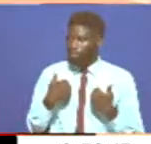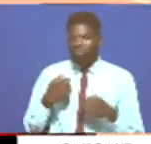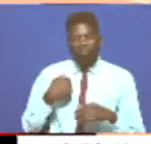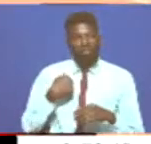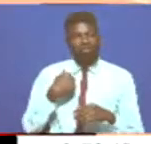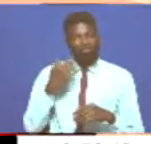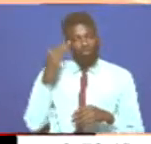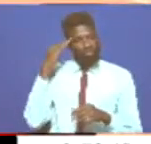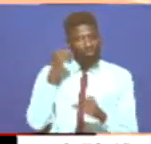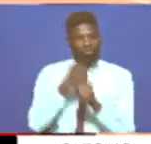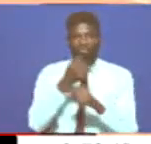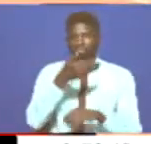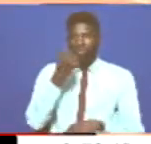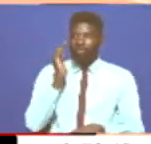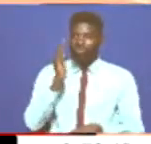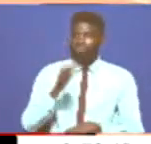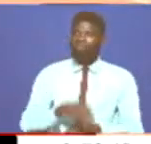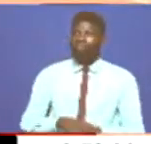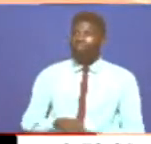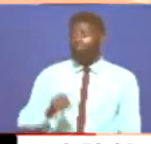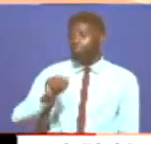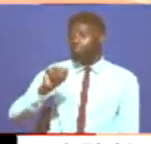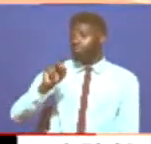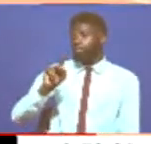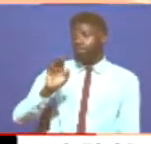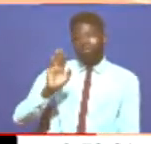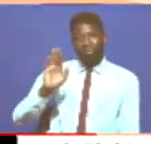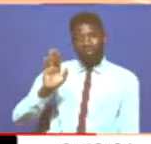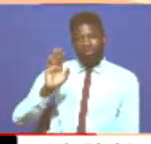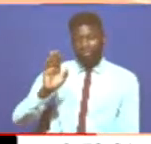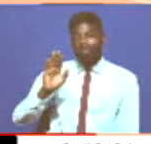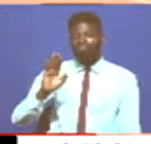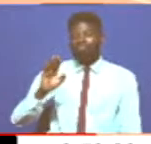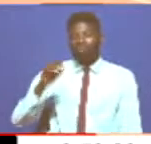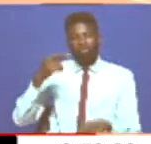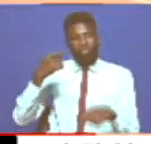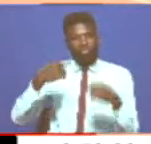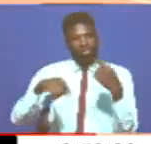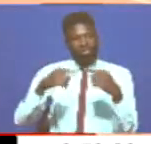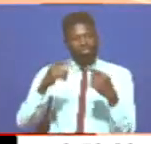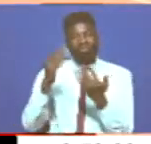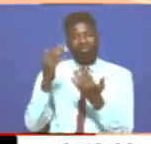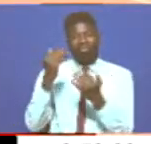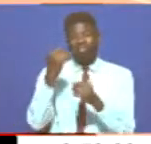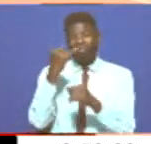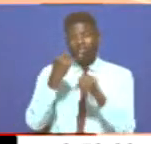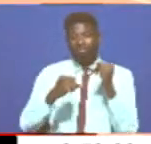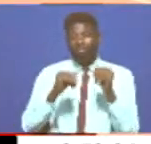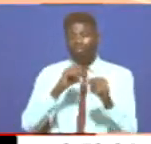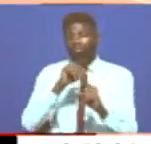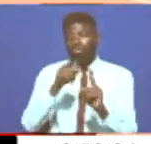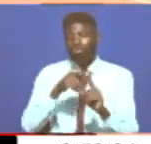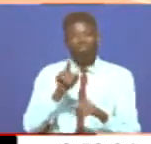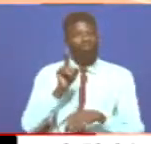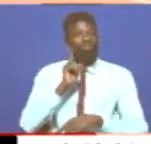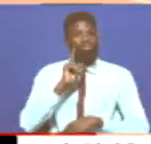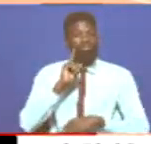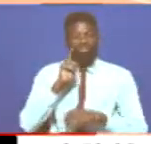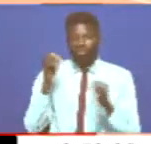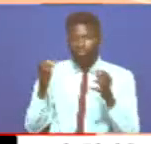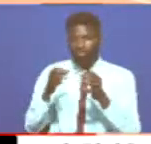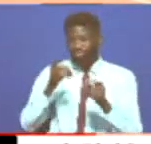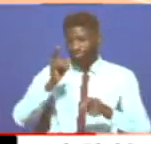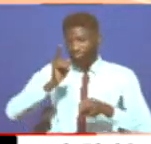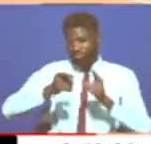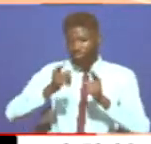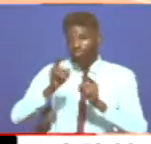The Athletics Kenya Track and Fields competitions are expected to come to an end tomorrow, with athletes hoping to qualify